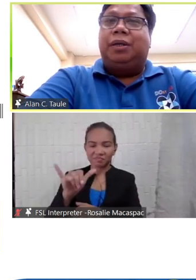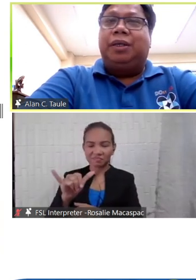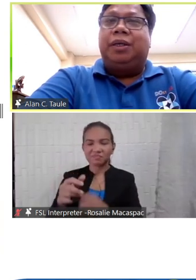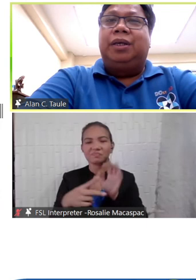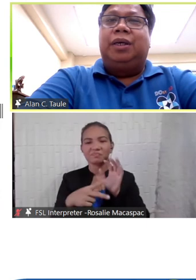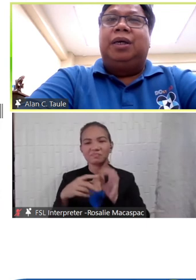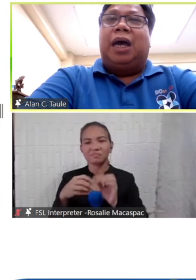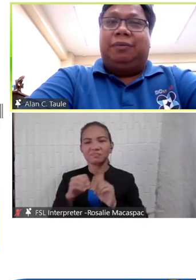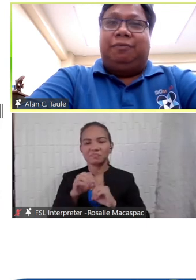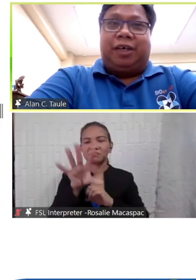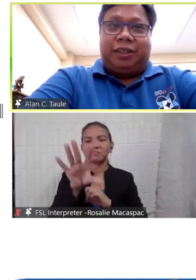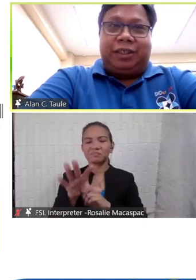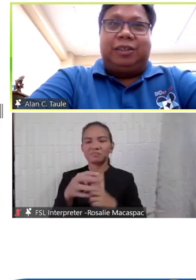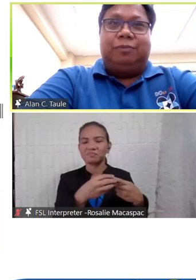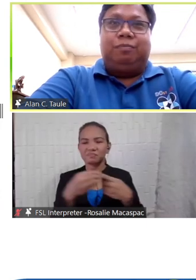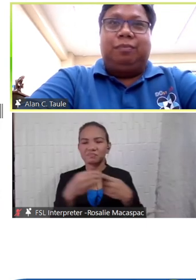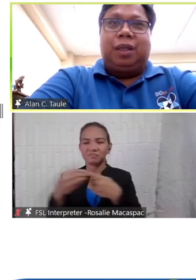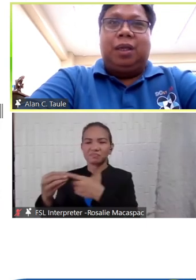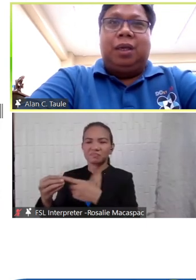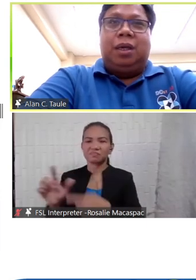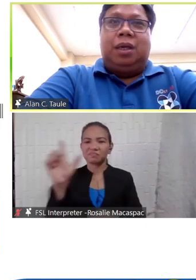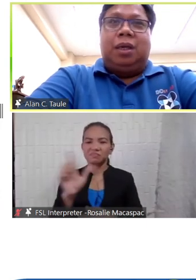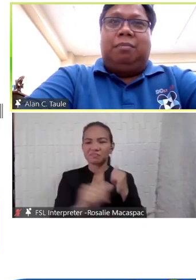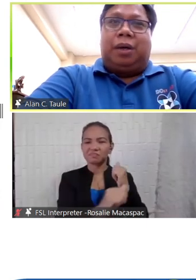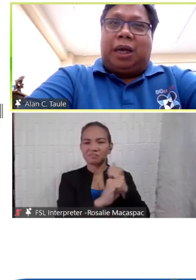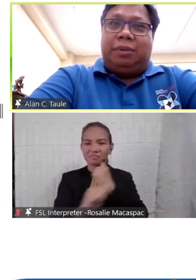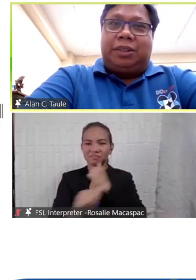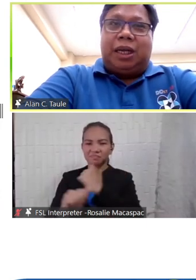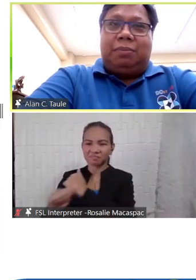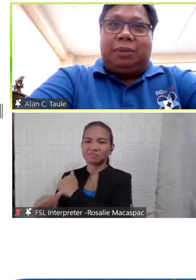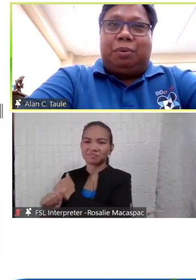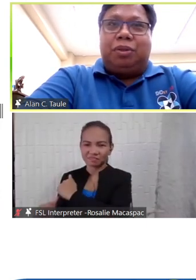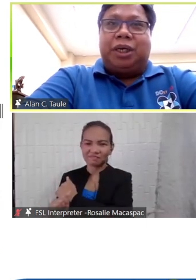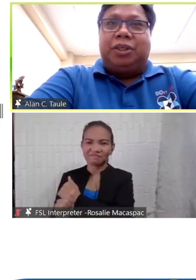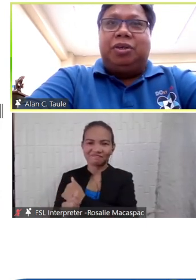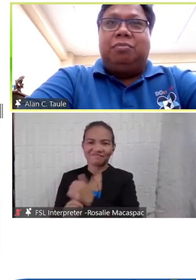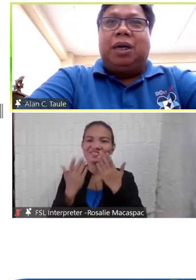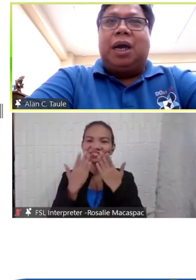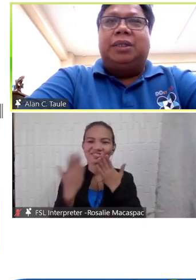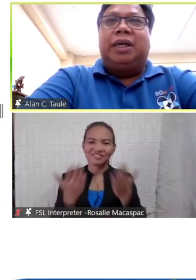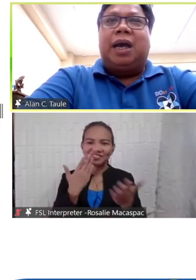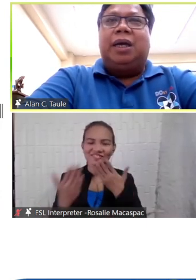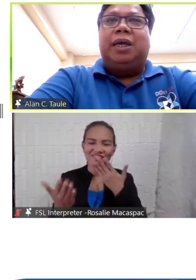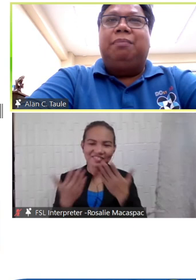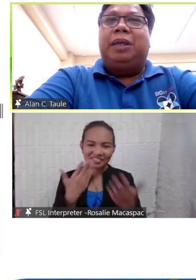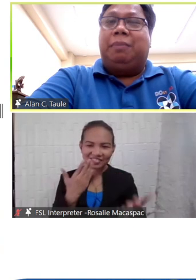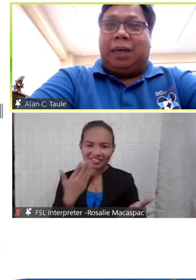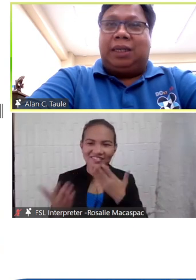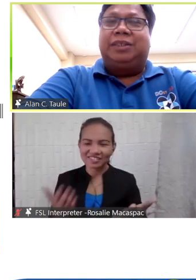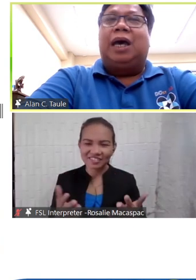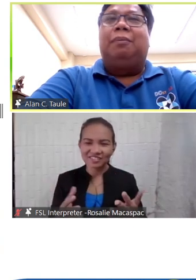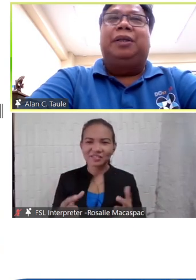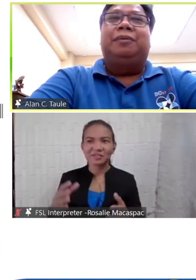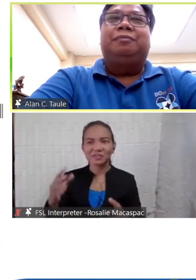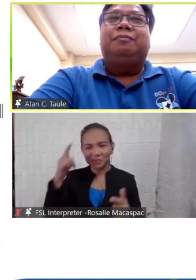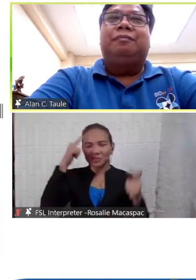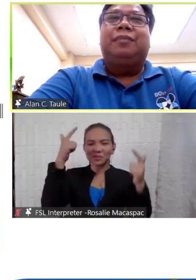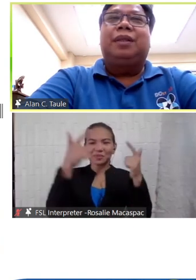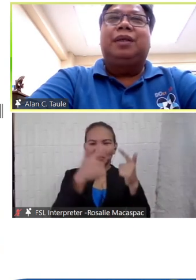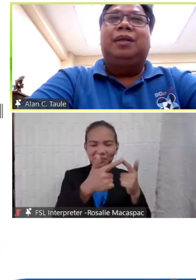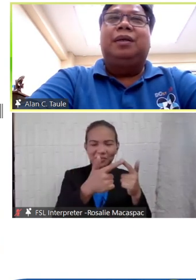special library advocacies. Maraming salamat po sa inyong mga adikaing pinamara sa